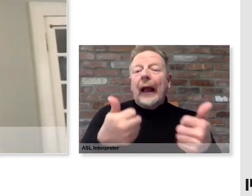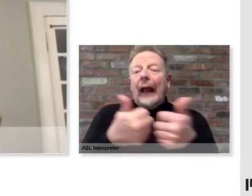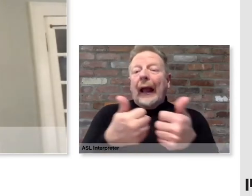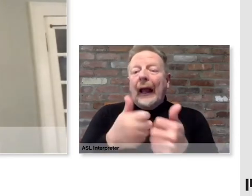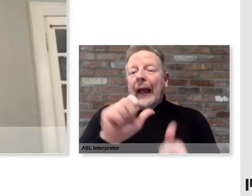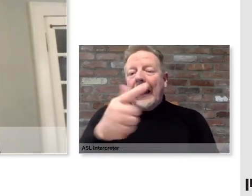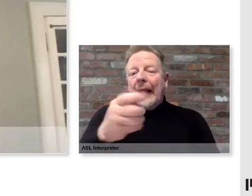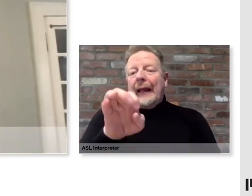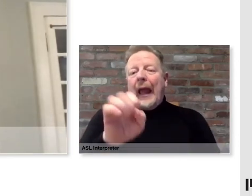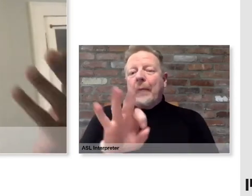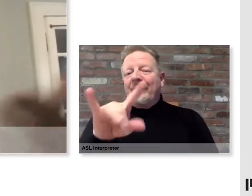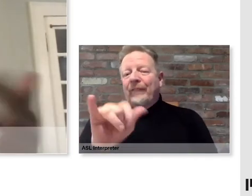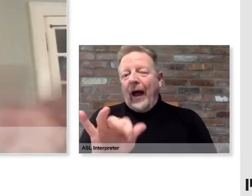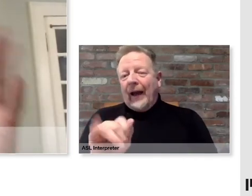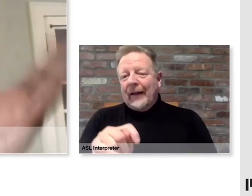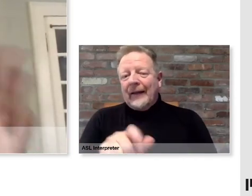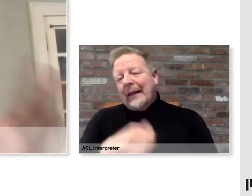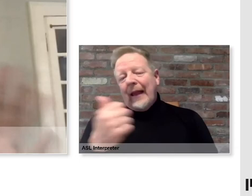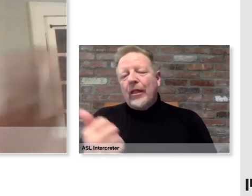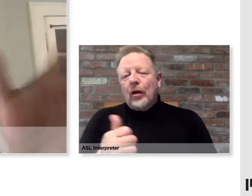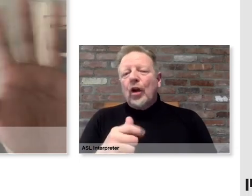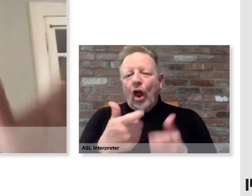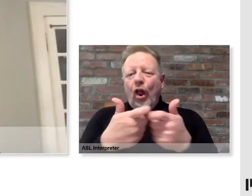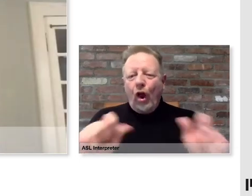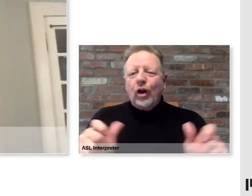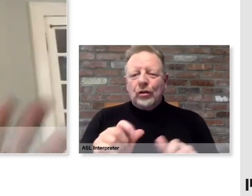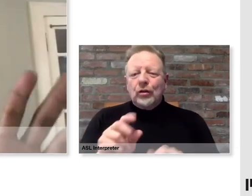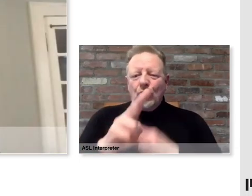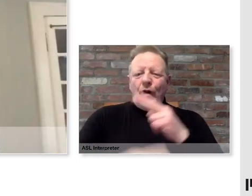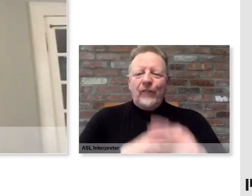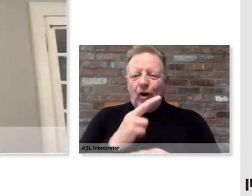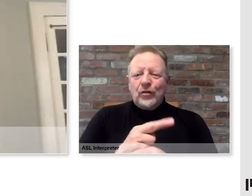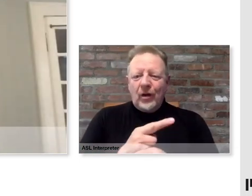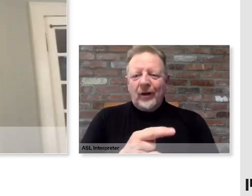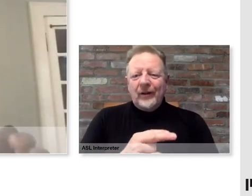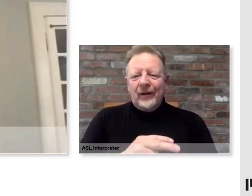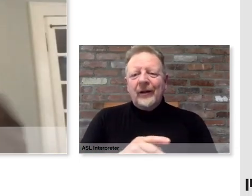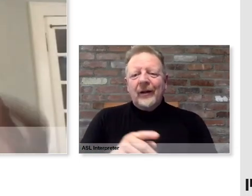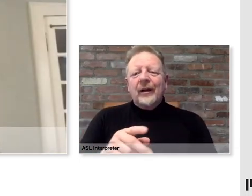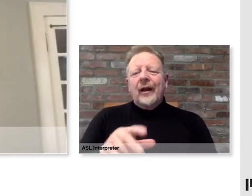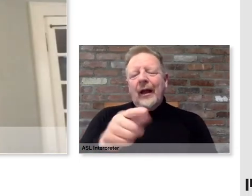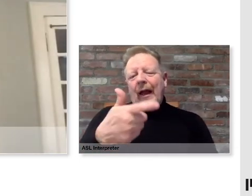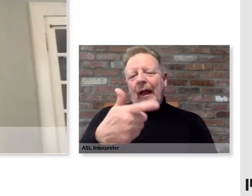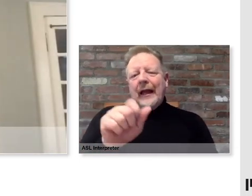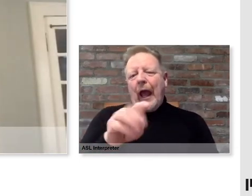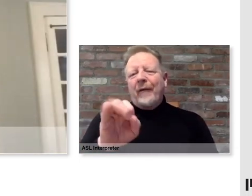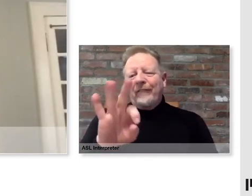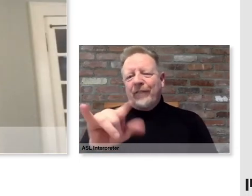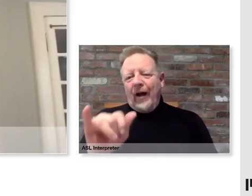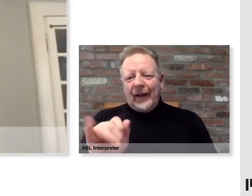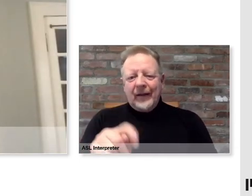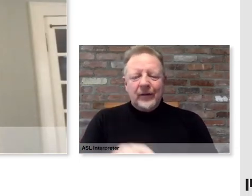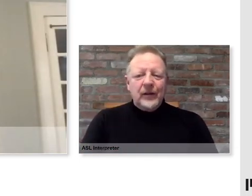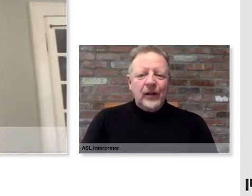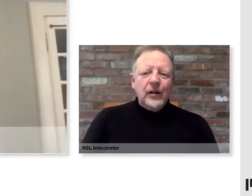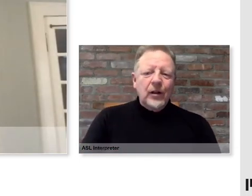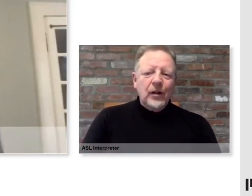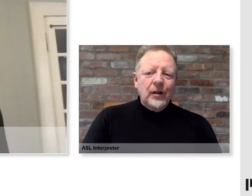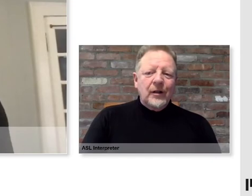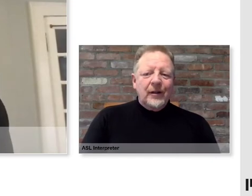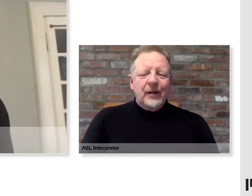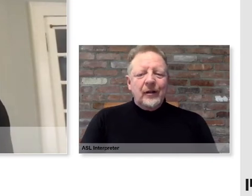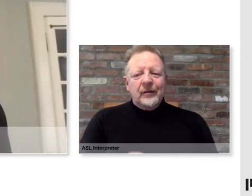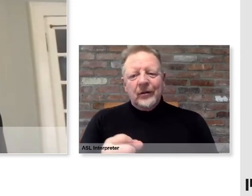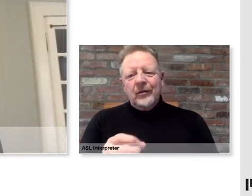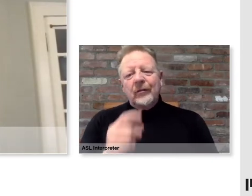kind of, that's another largely universal. That's debatable. I'll ask the anthropologist in the room whether or not gamification is truly